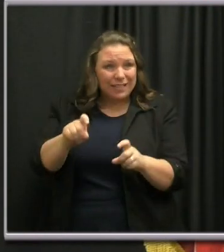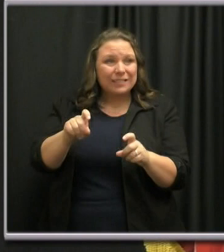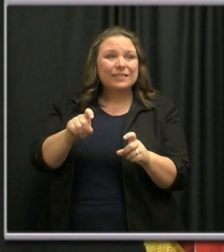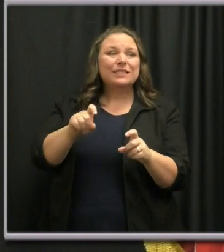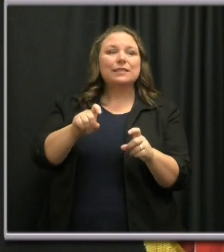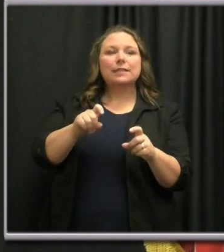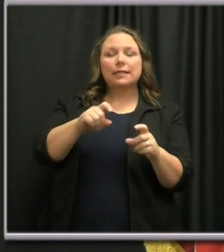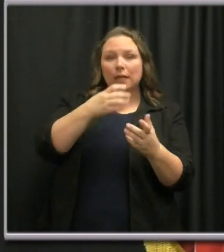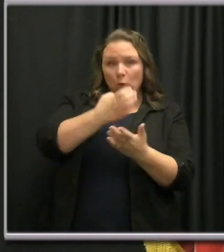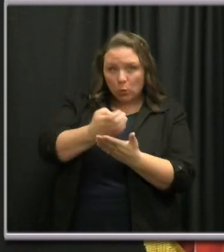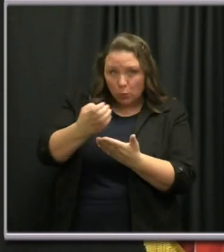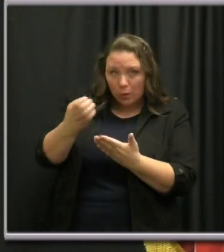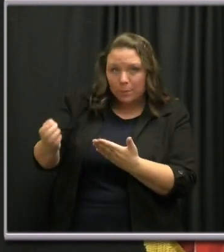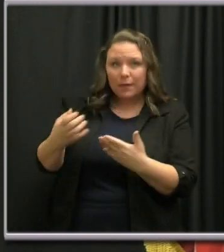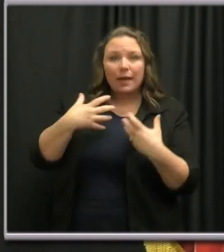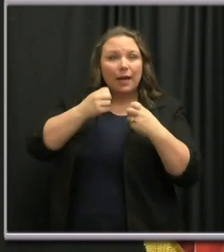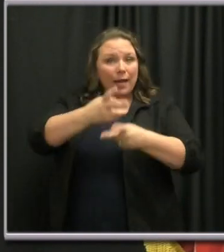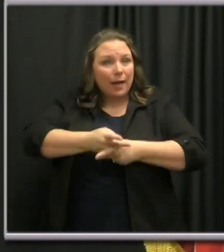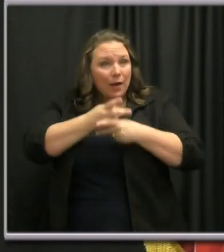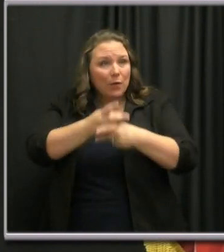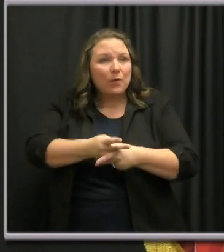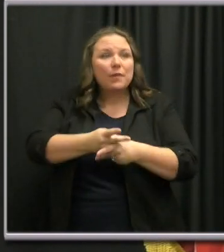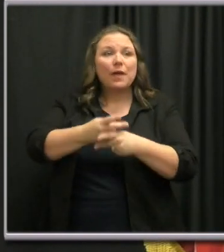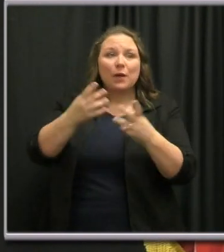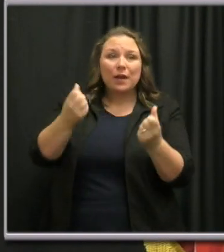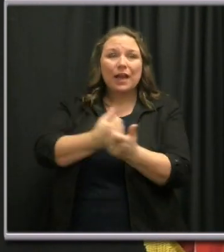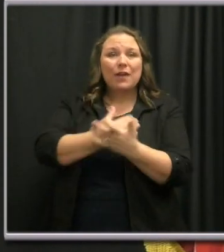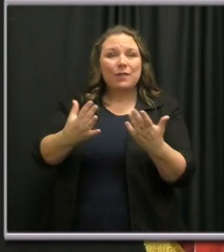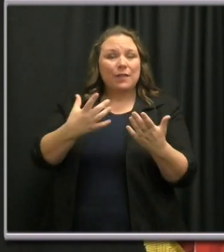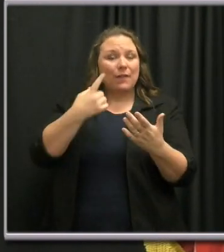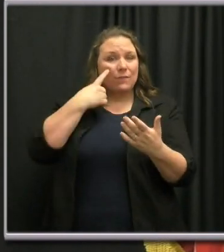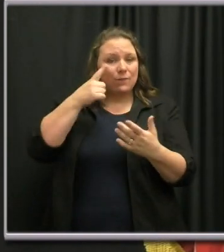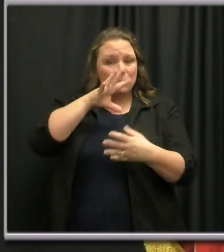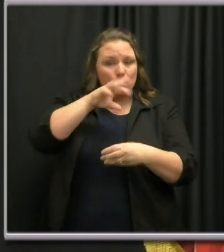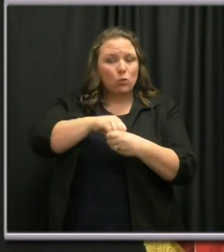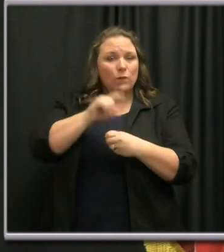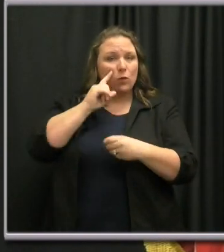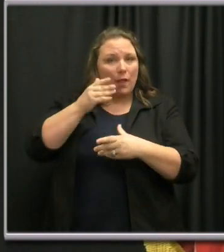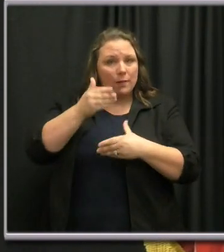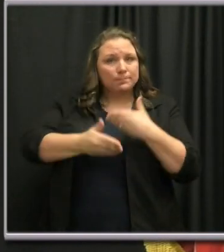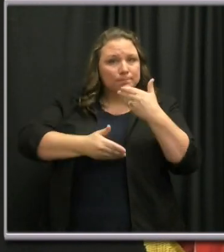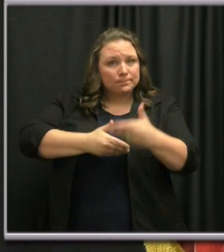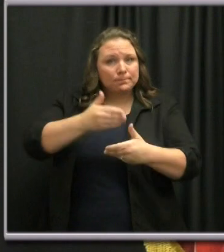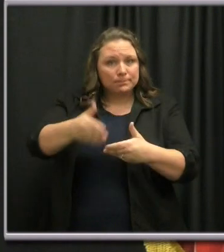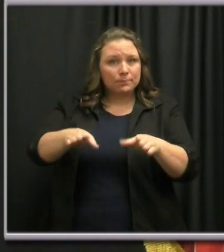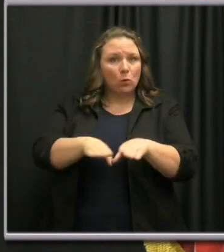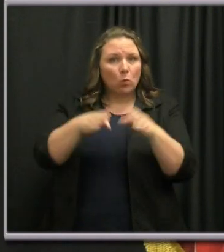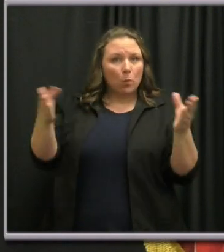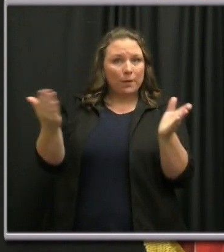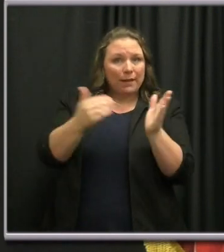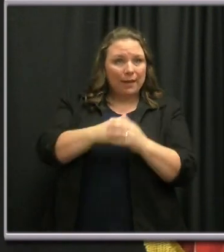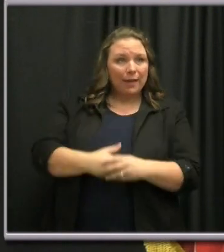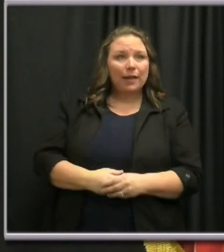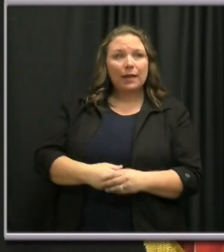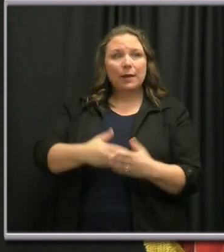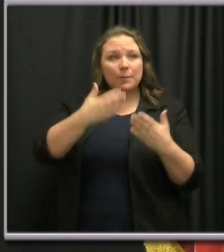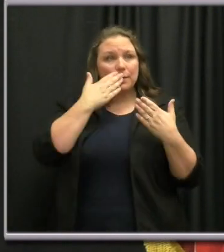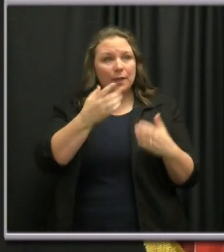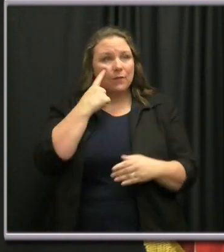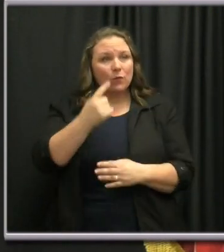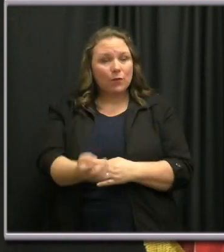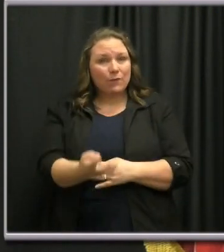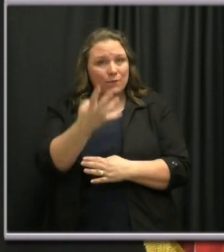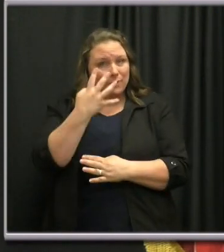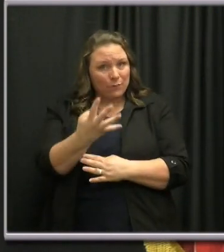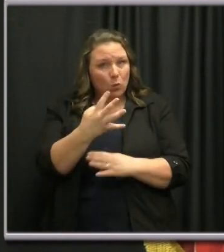healthcare capacity for each phase of our economic restart plan. Now, I'm grateful to Nashville's 4 representatives to the